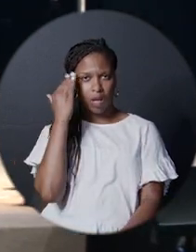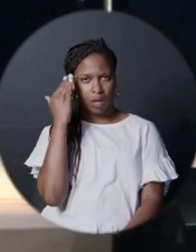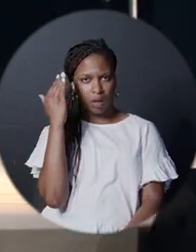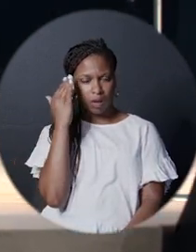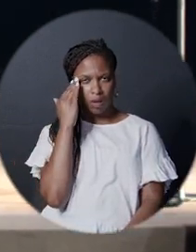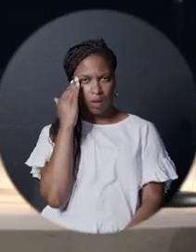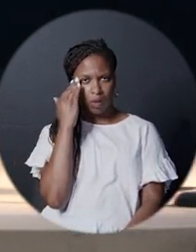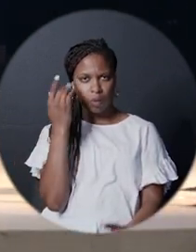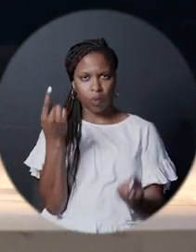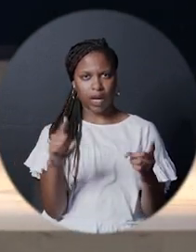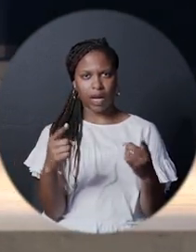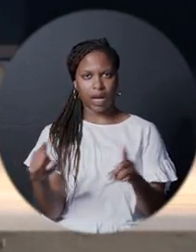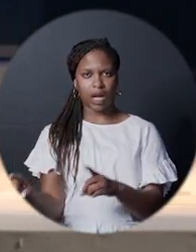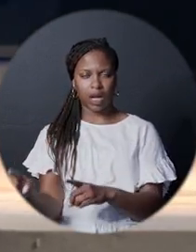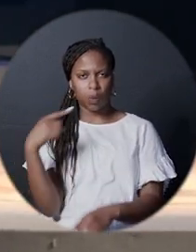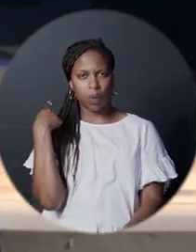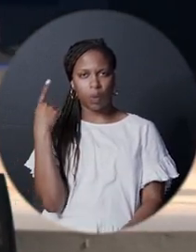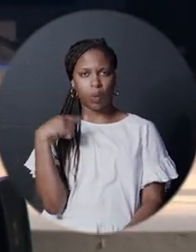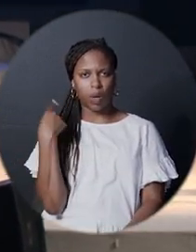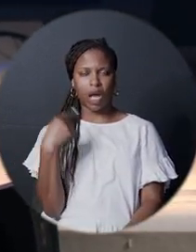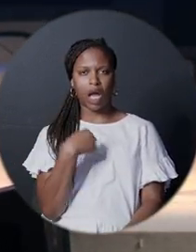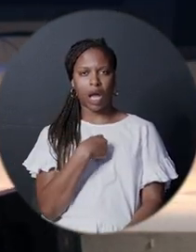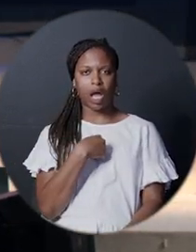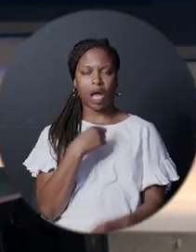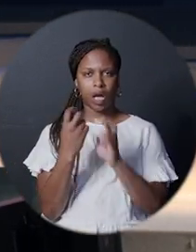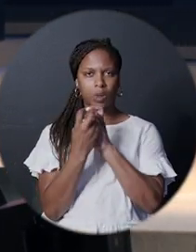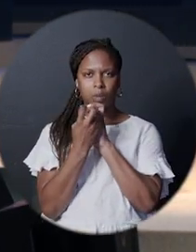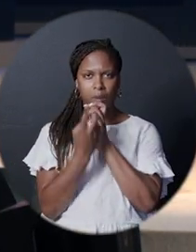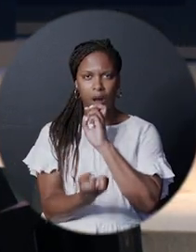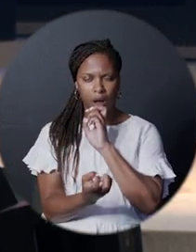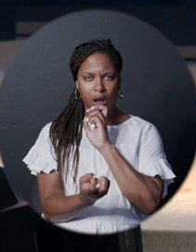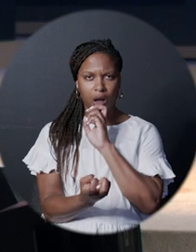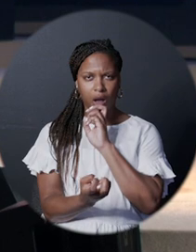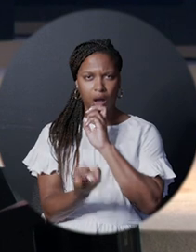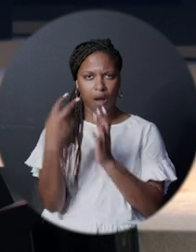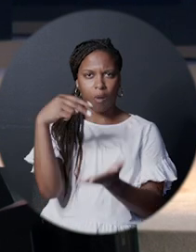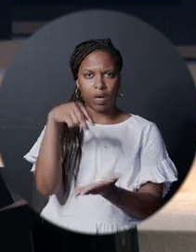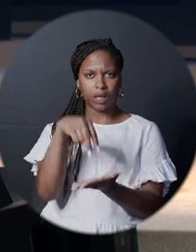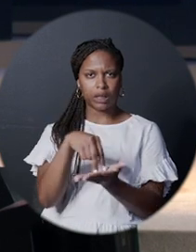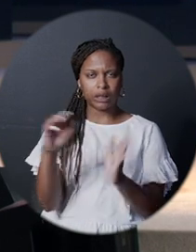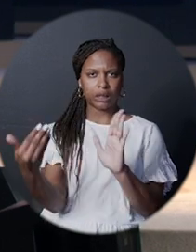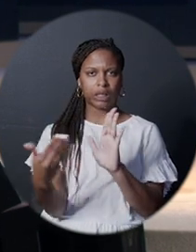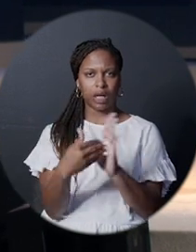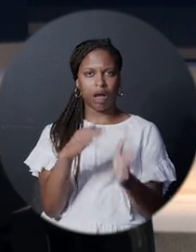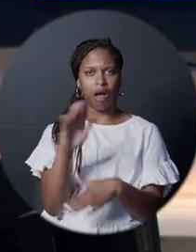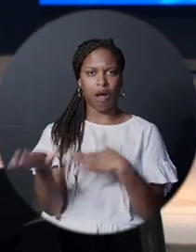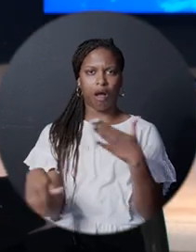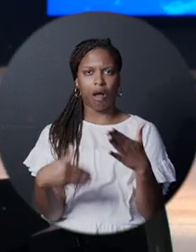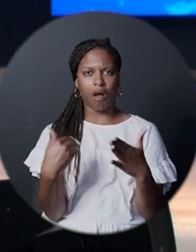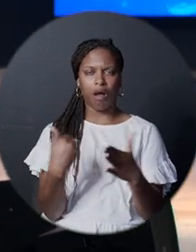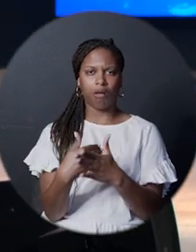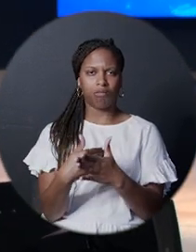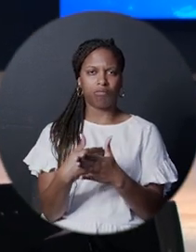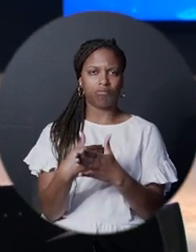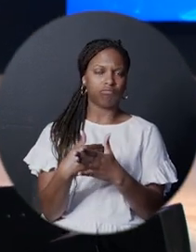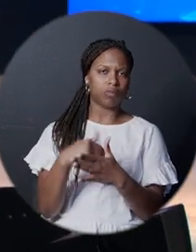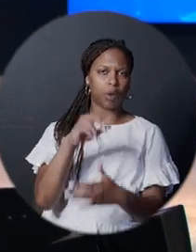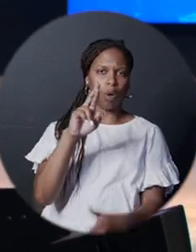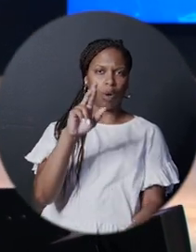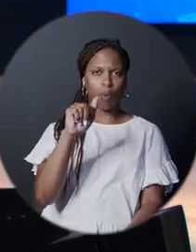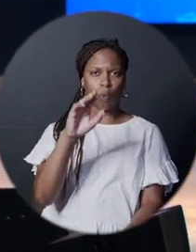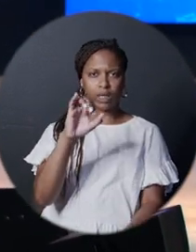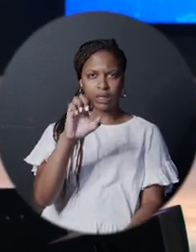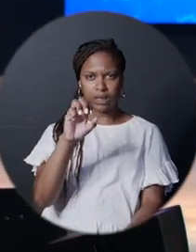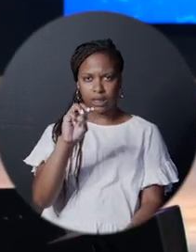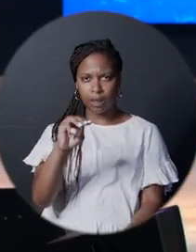lot, but here lately we all know what has happened, and it's been crazy, and I was appalled. I stand against all bigotry. I